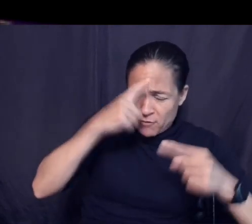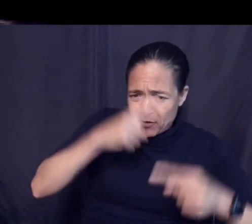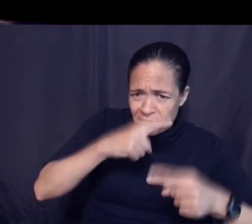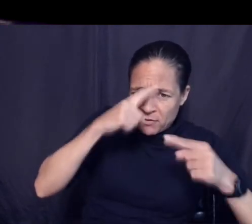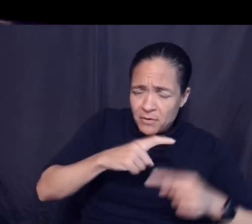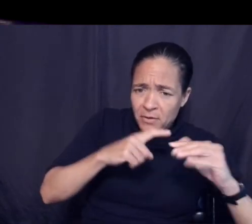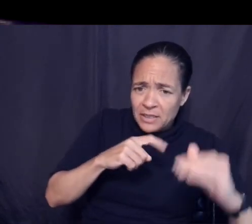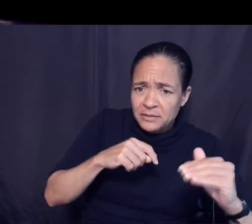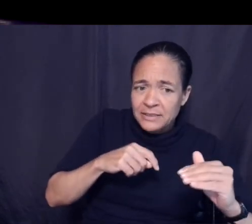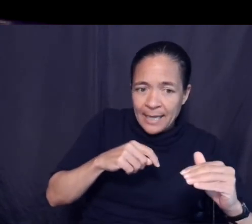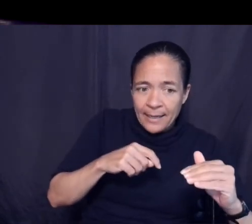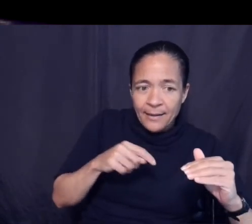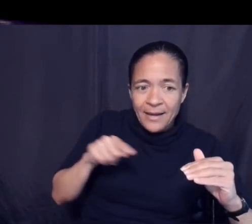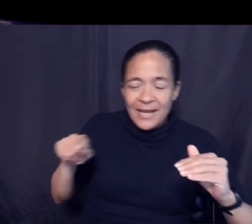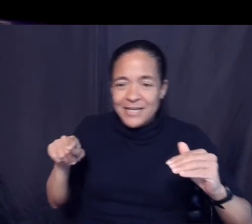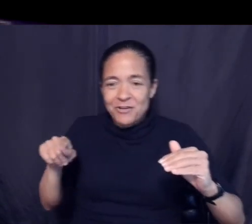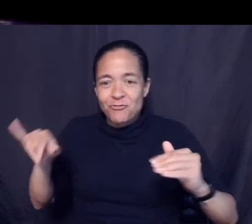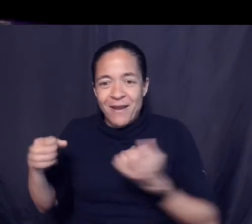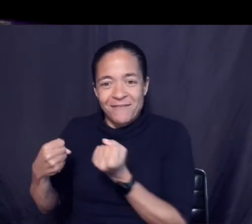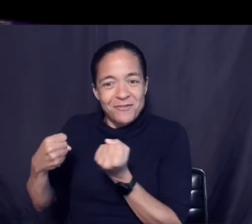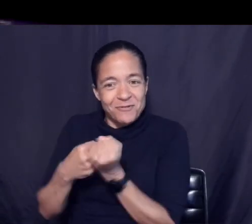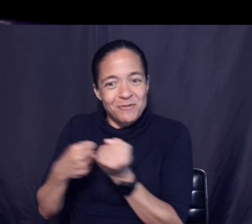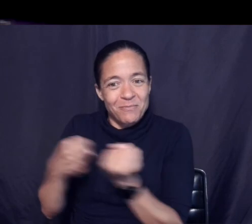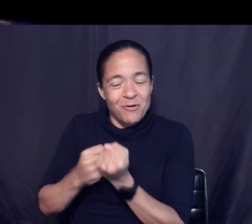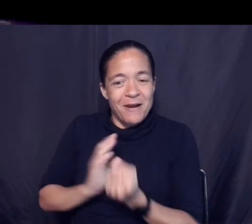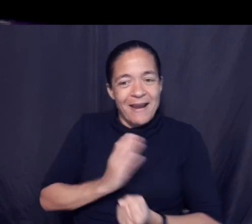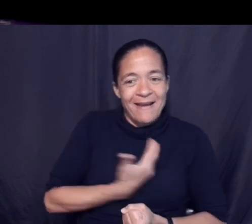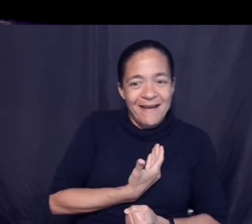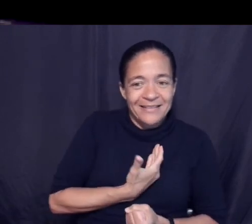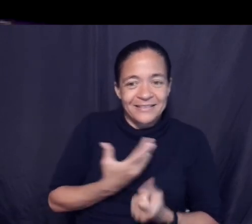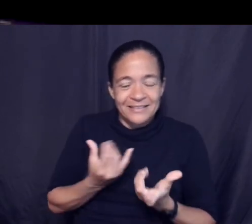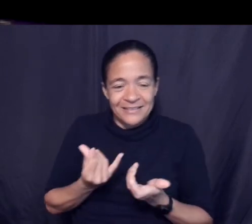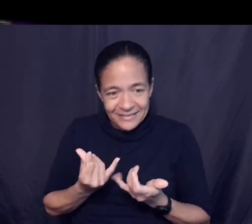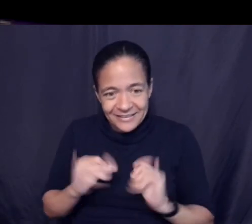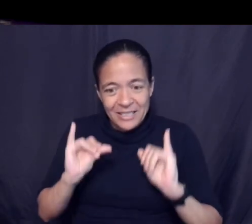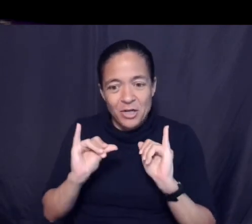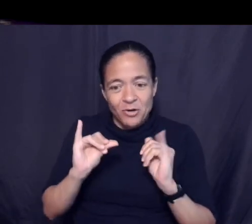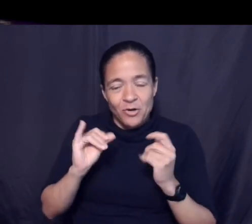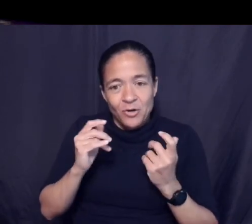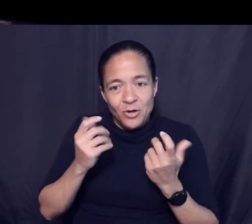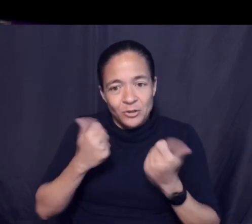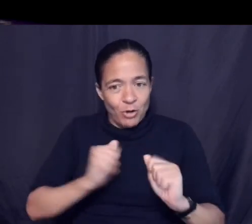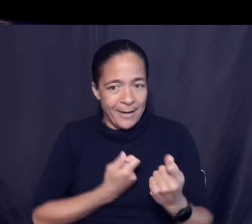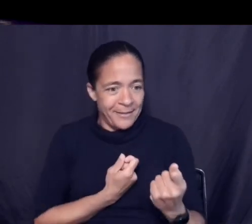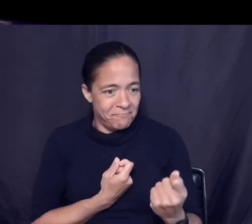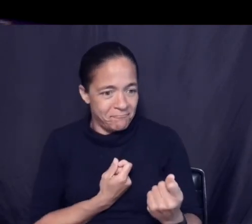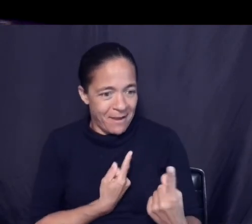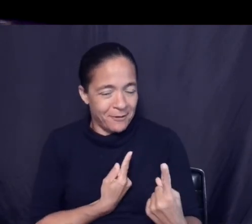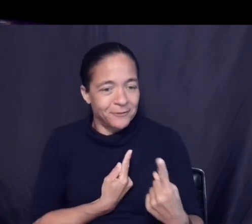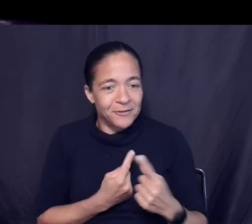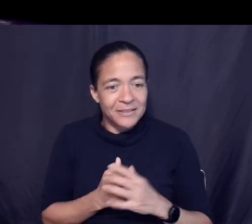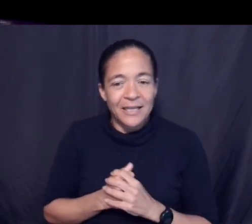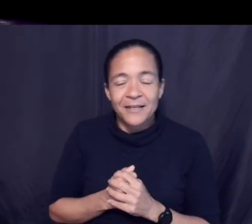superwoman. And you guys have to support us and still being able to try to